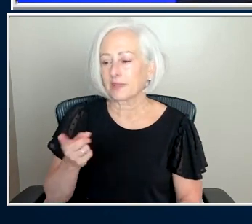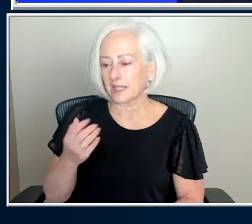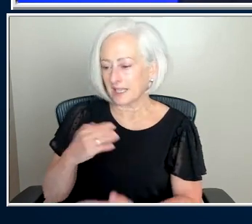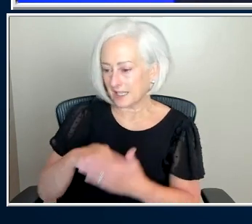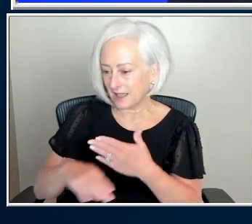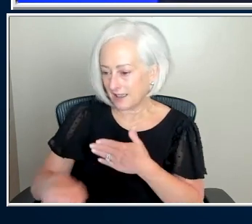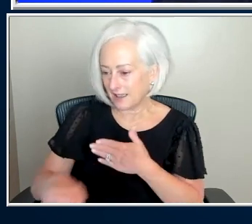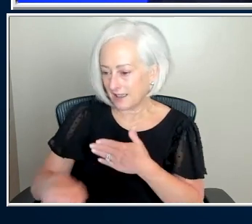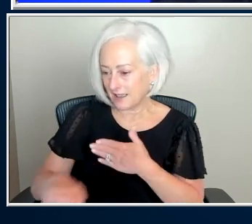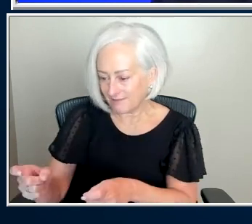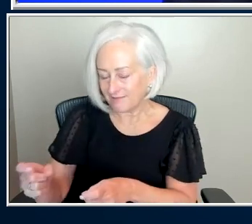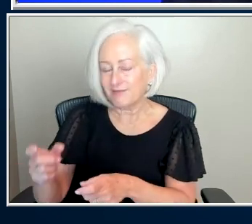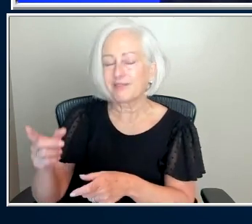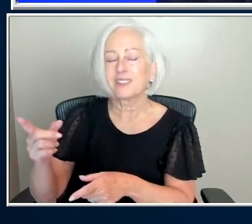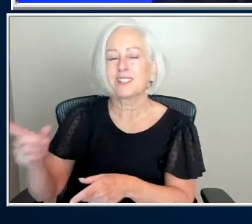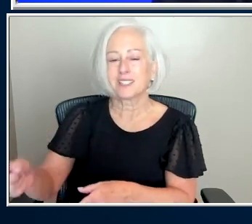back.